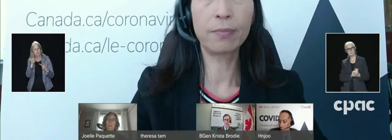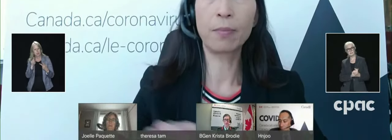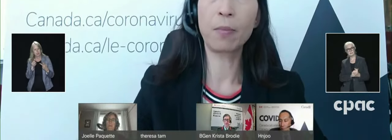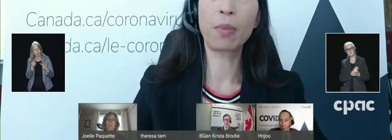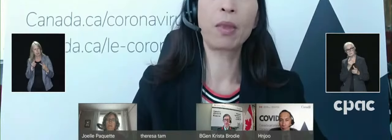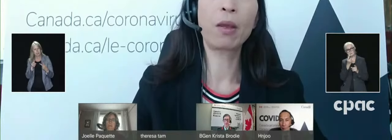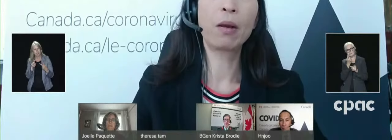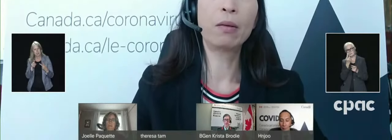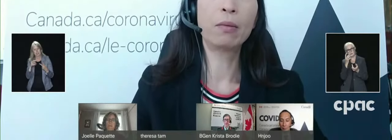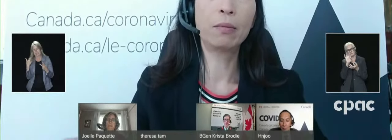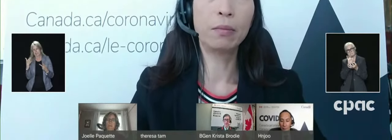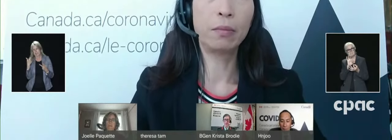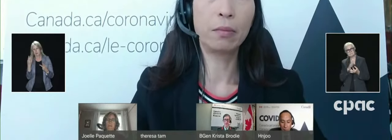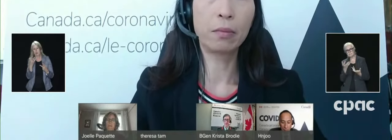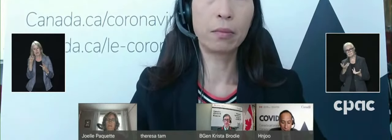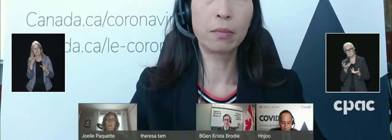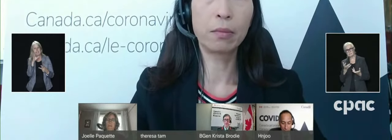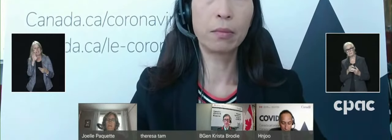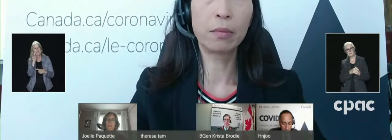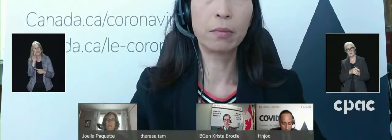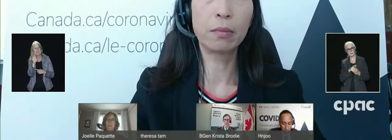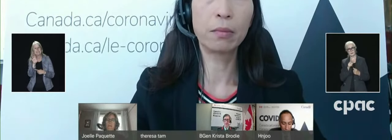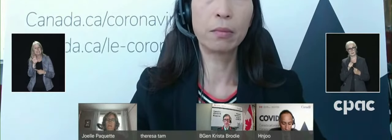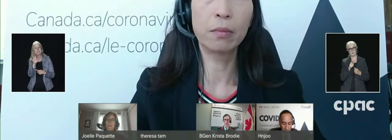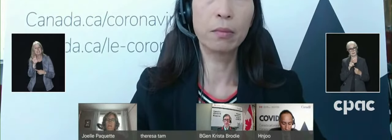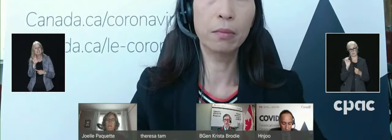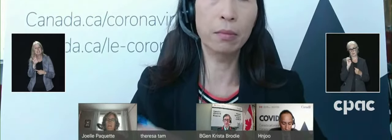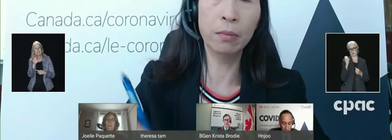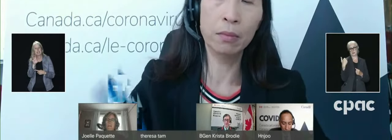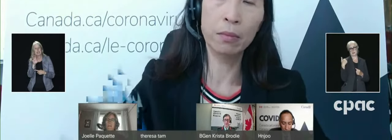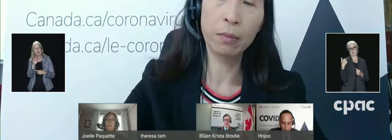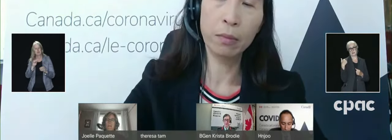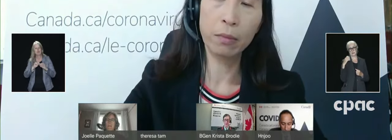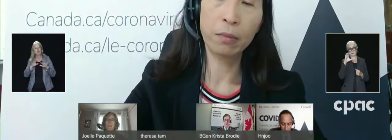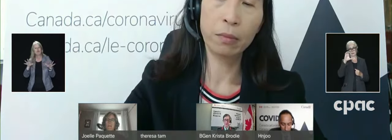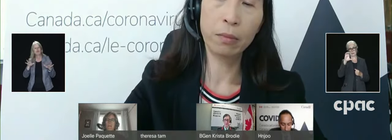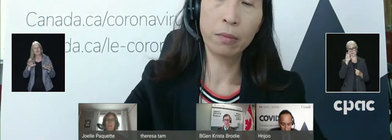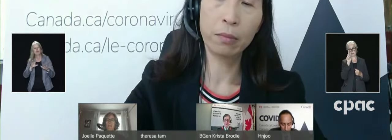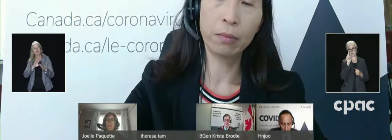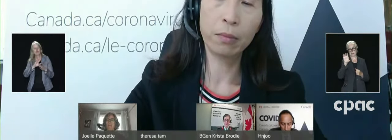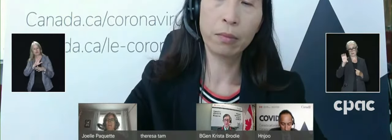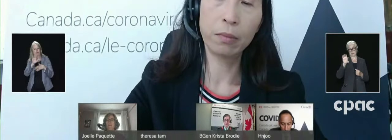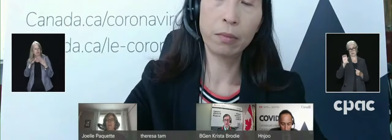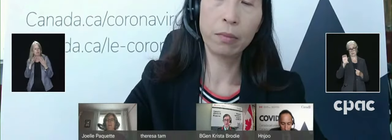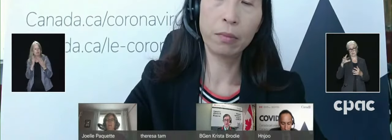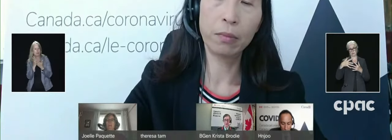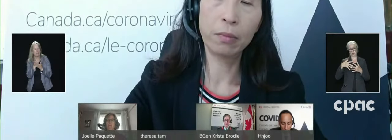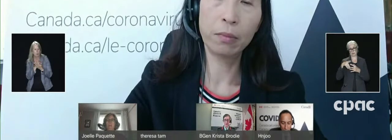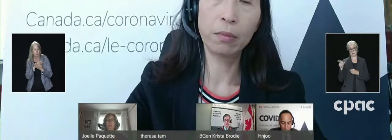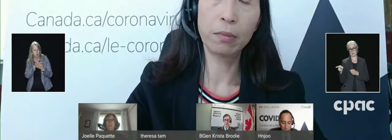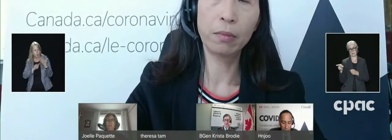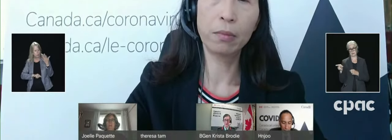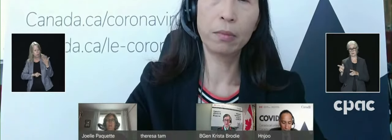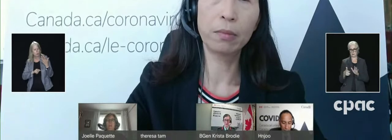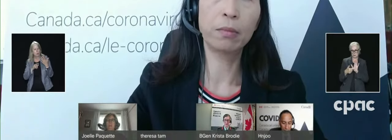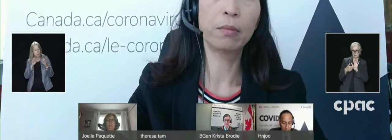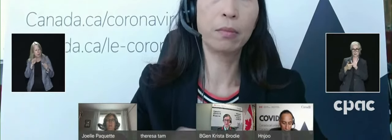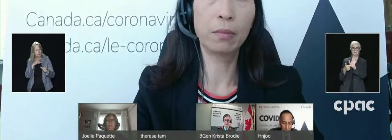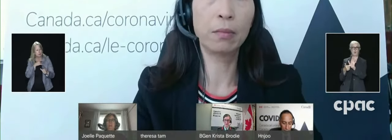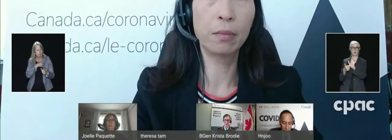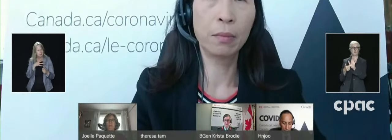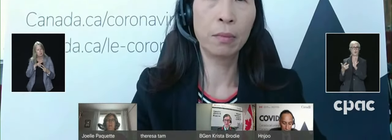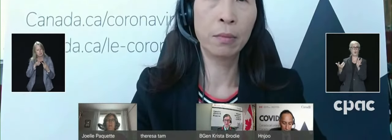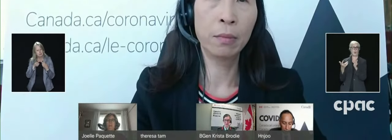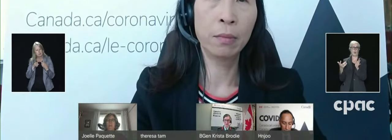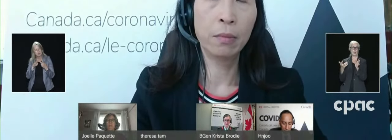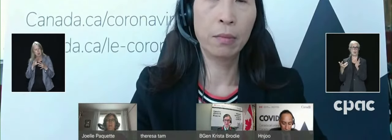on Wednesday, the CDC released a sweeping overview of these conditions in young people with a possible link to, of course,